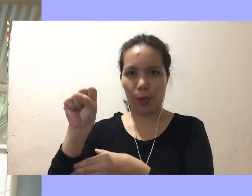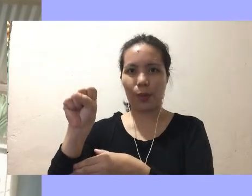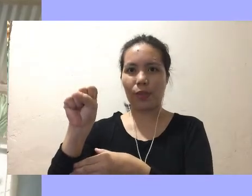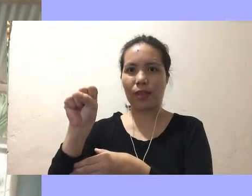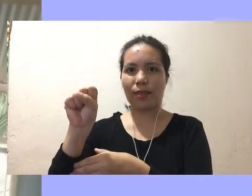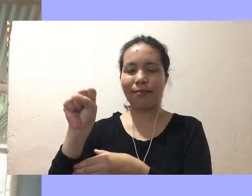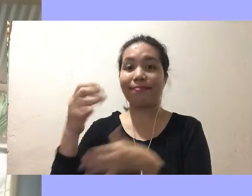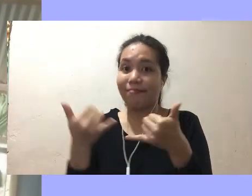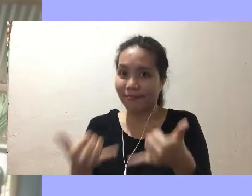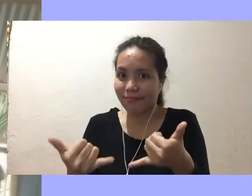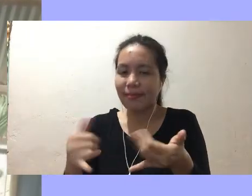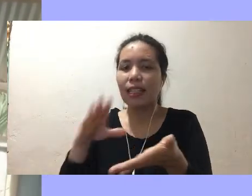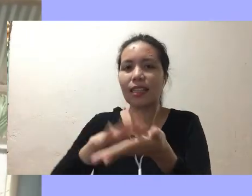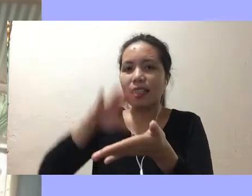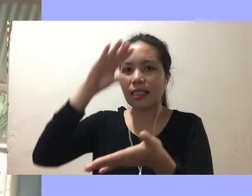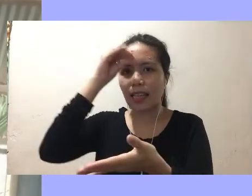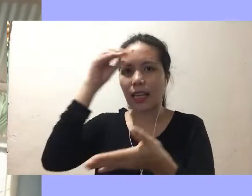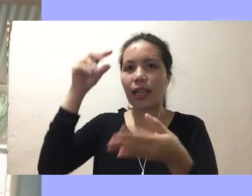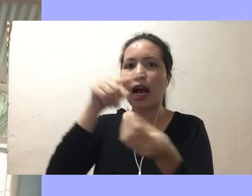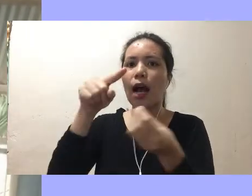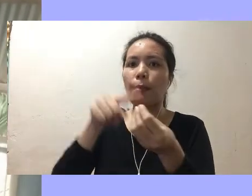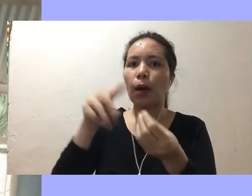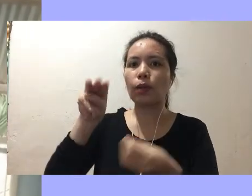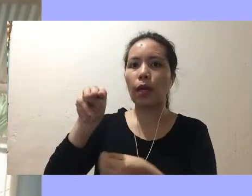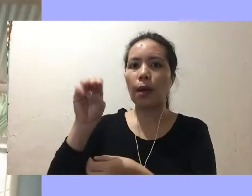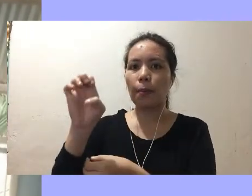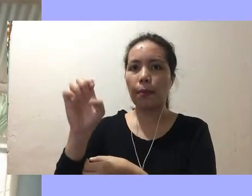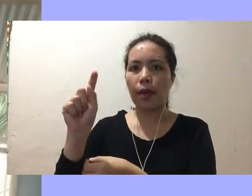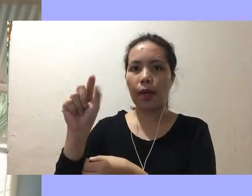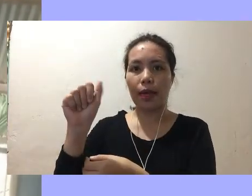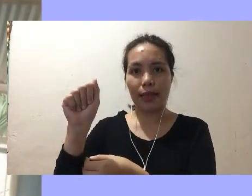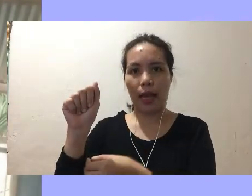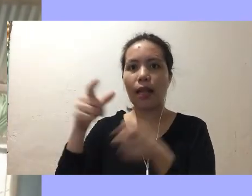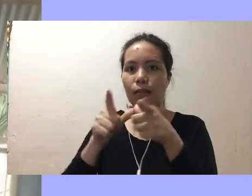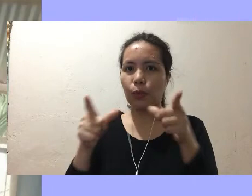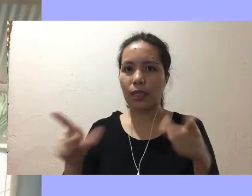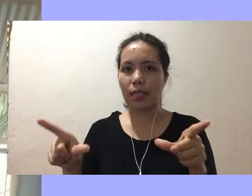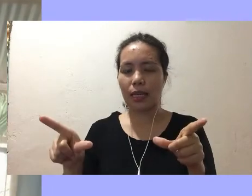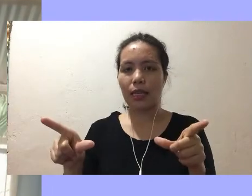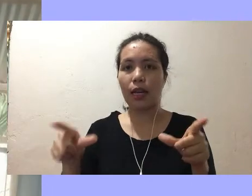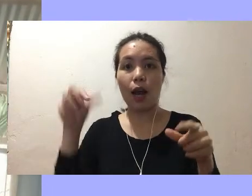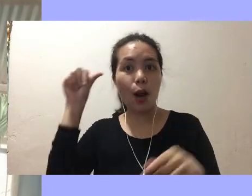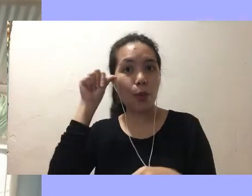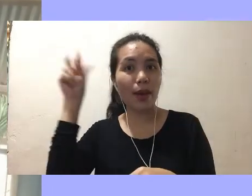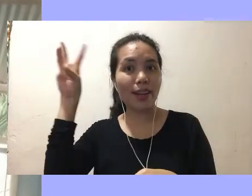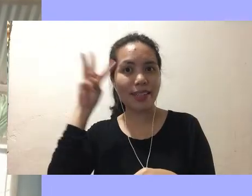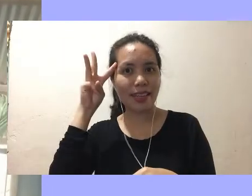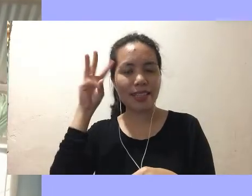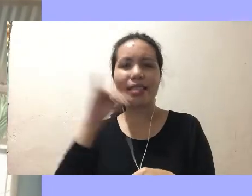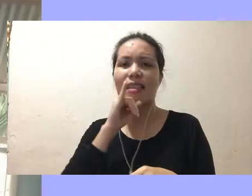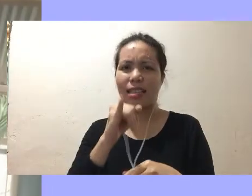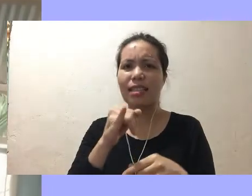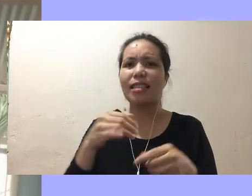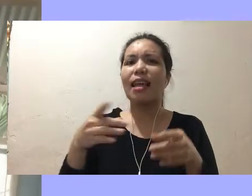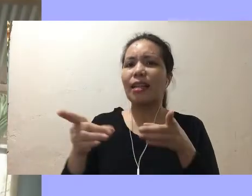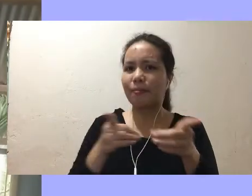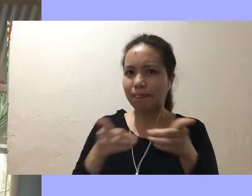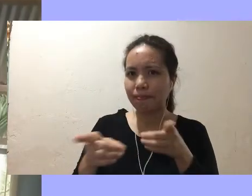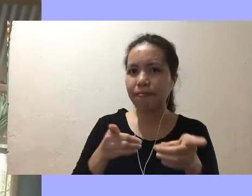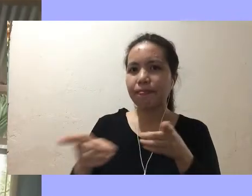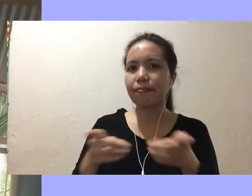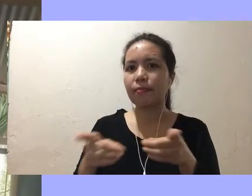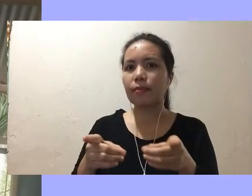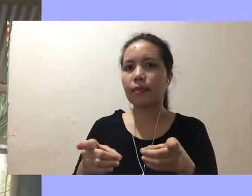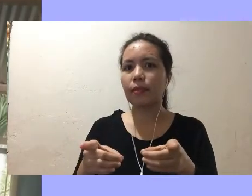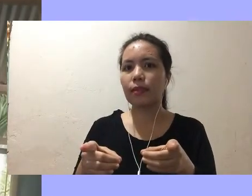let us also study about the meta-linguistic awareness. Now, meta-linguistic awareness is defined